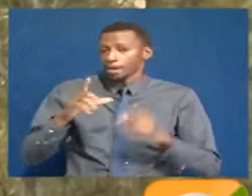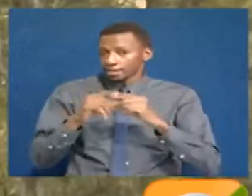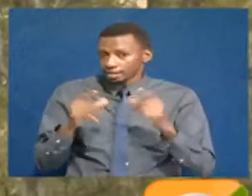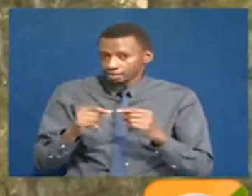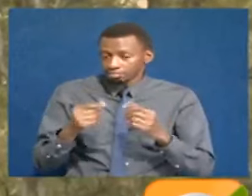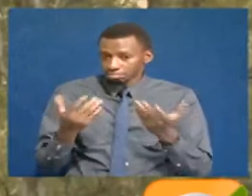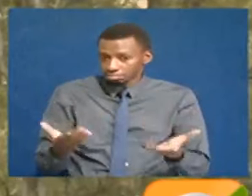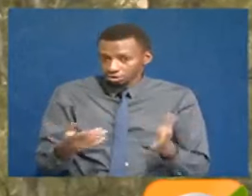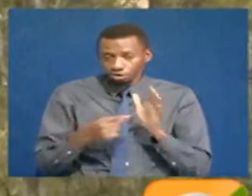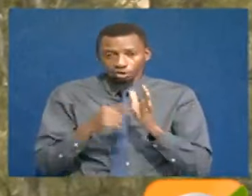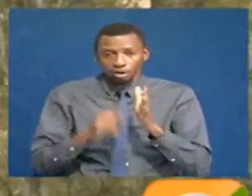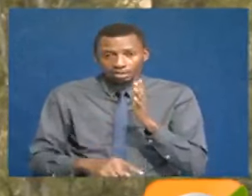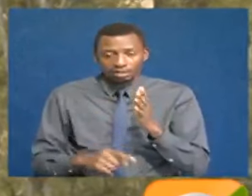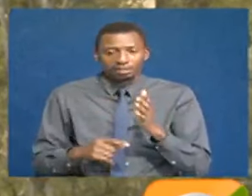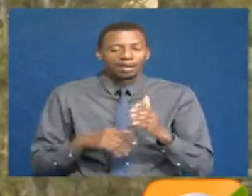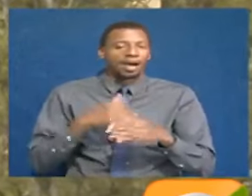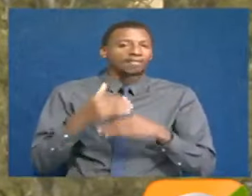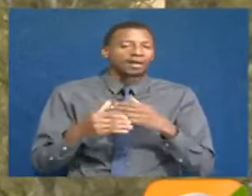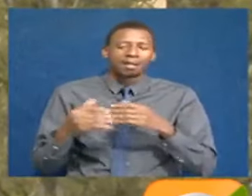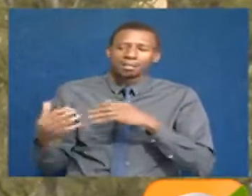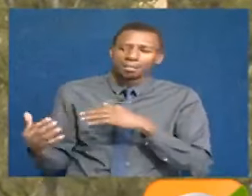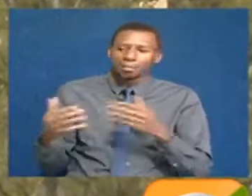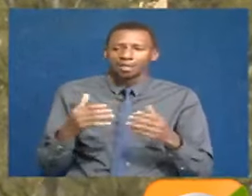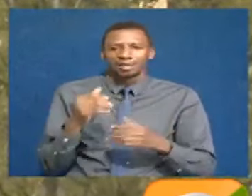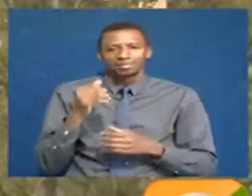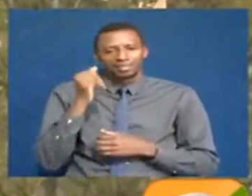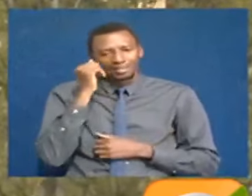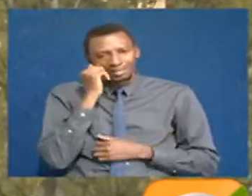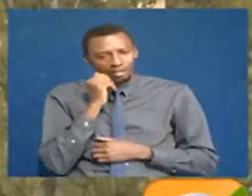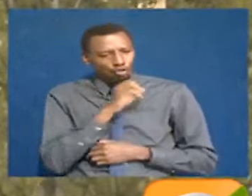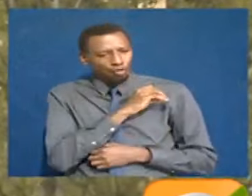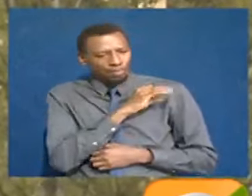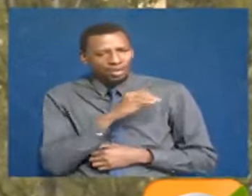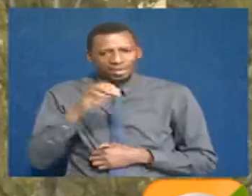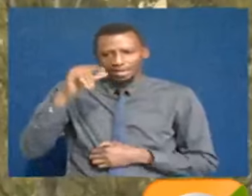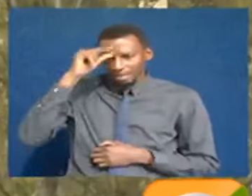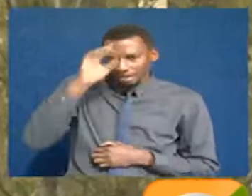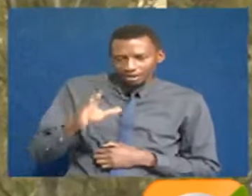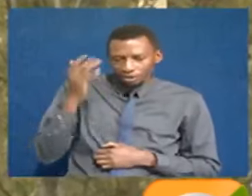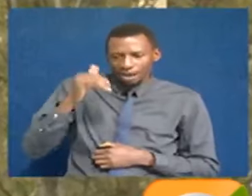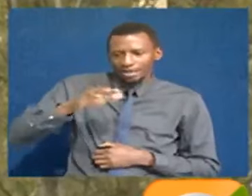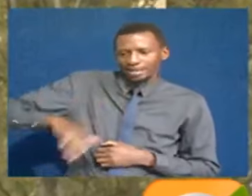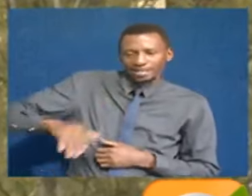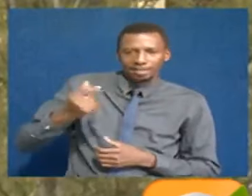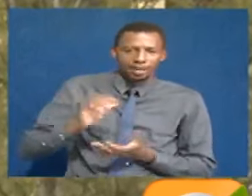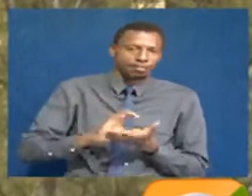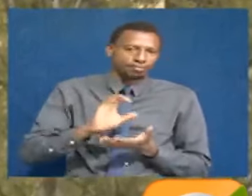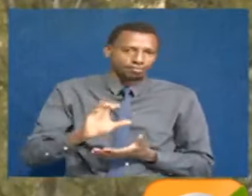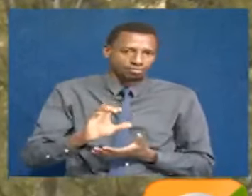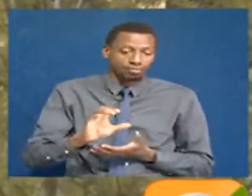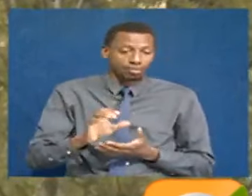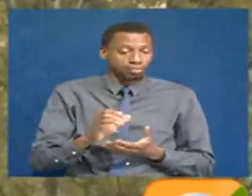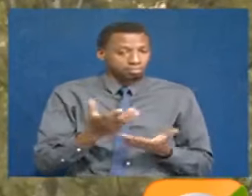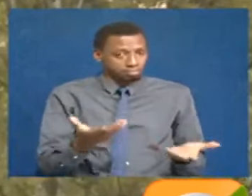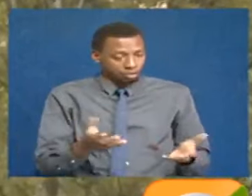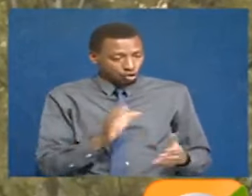of a hue and cry by governors over the late disbursement of funds to counties. The mediation committee bringing together senators and